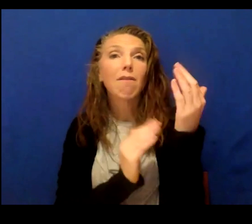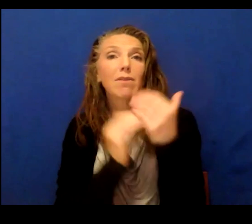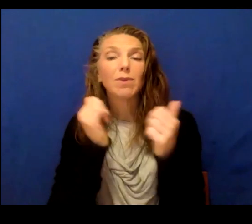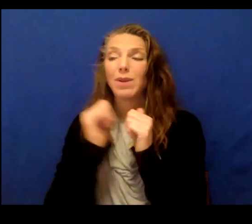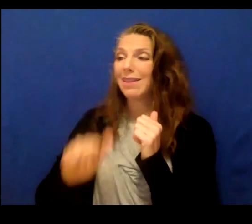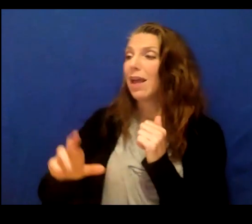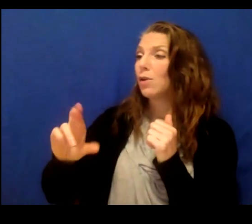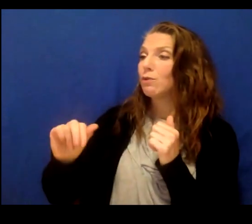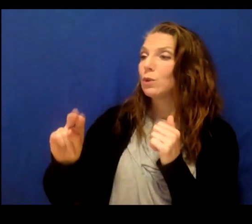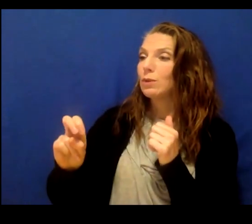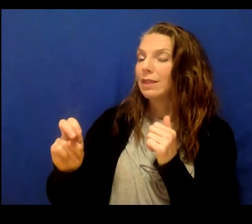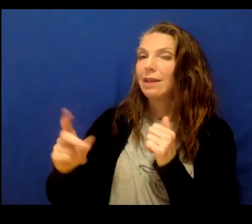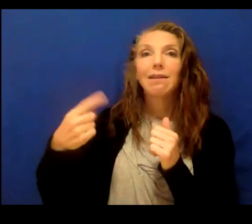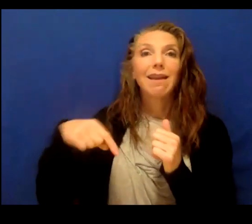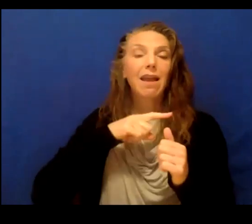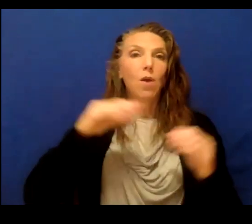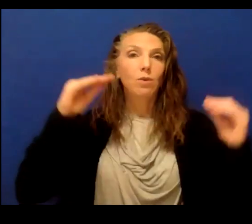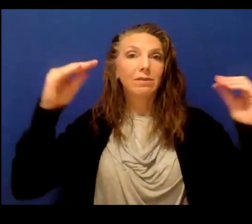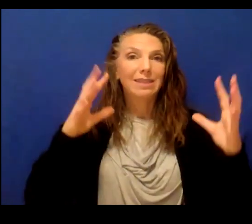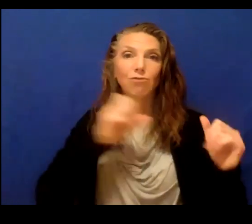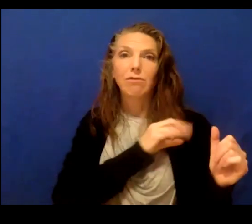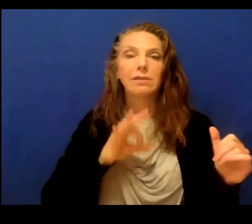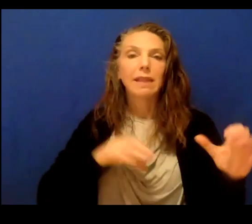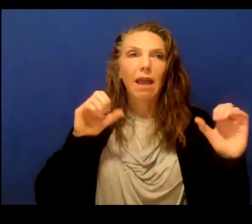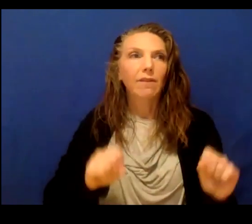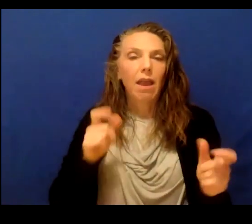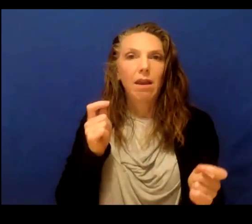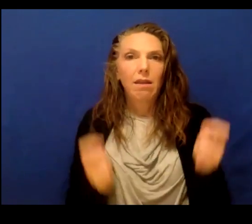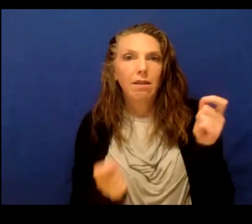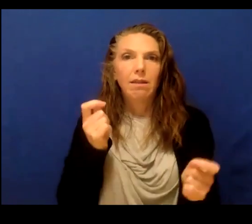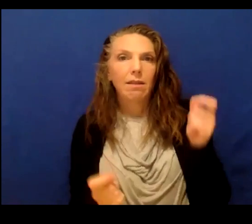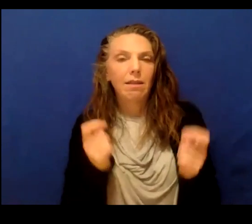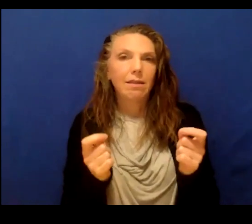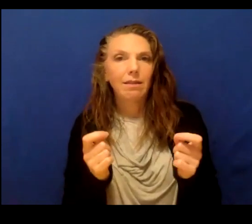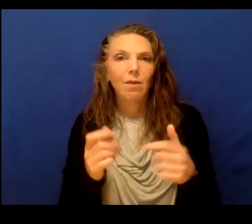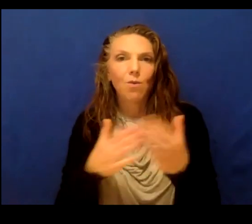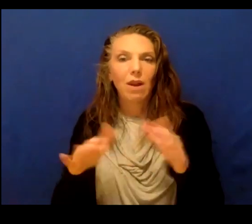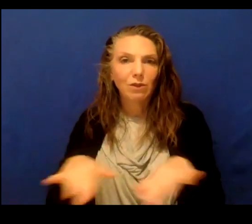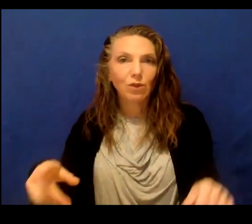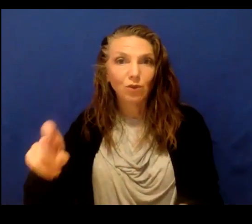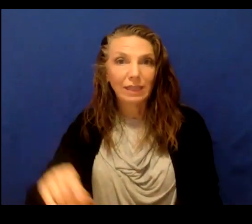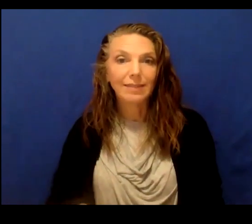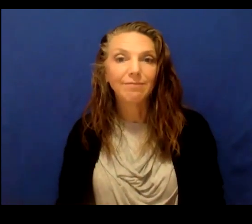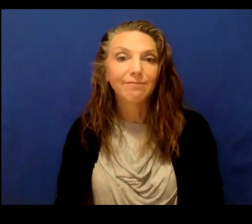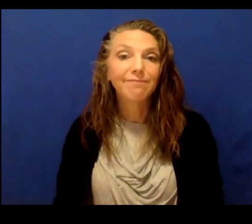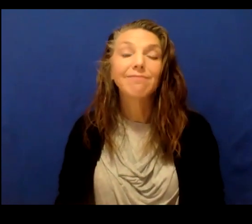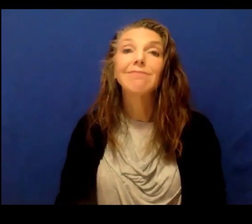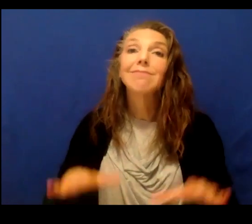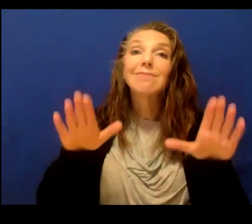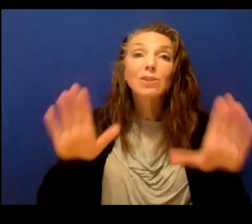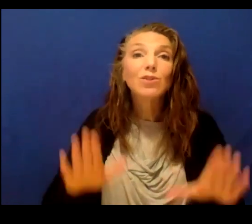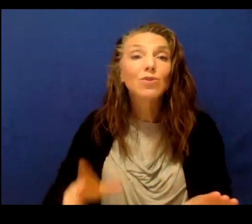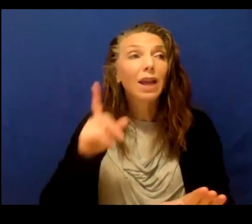to be able to do that. They are great for family partnerships and asking families, how do you want to be